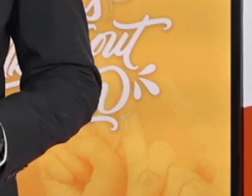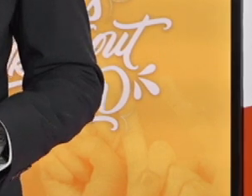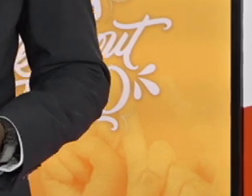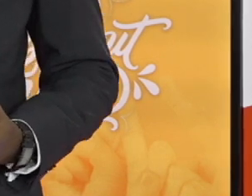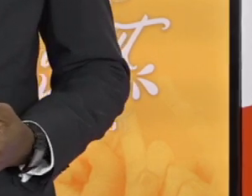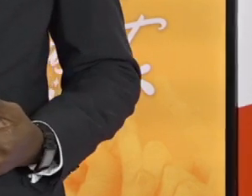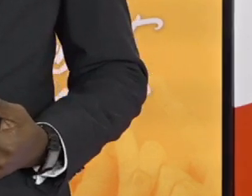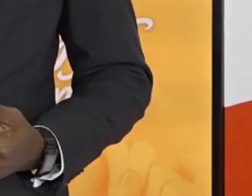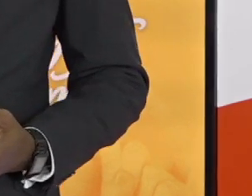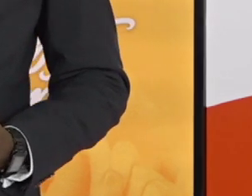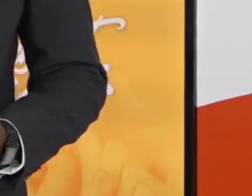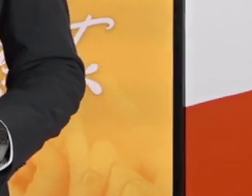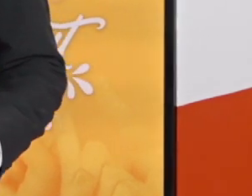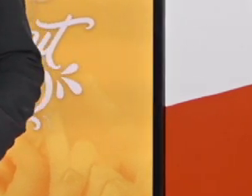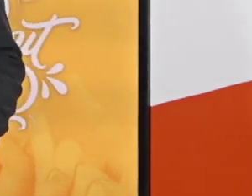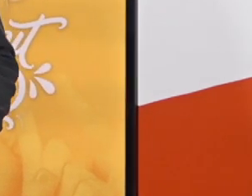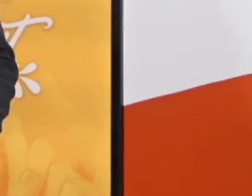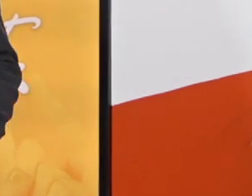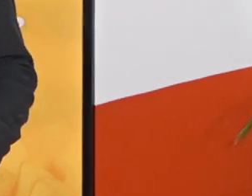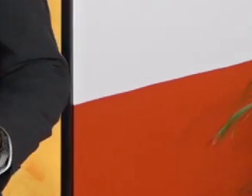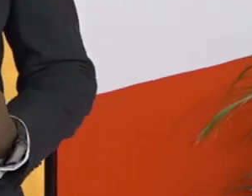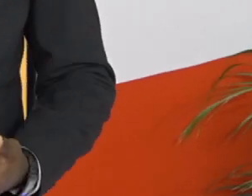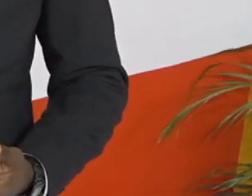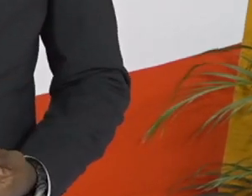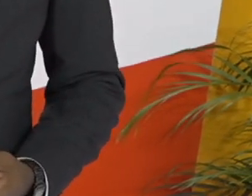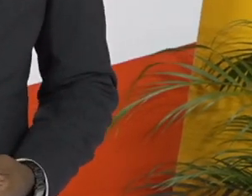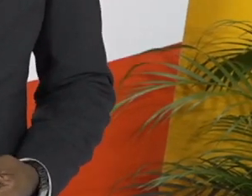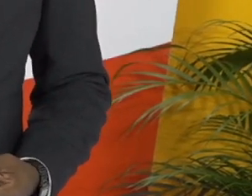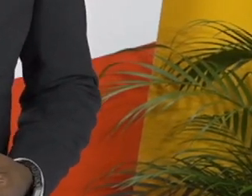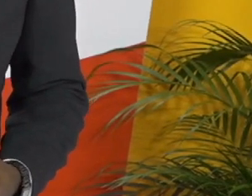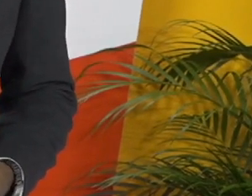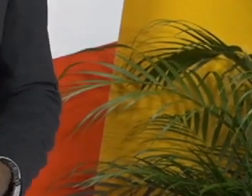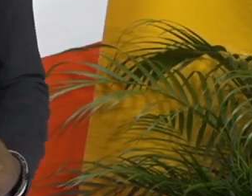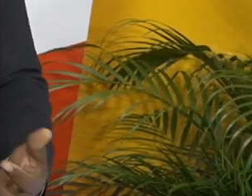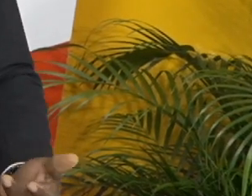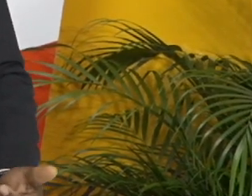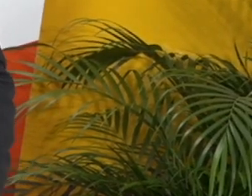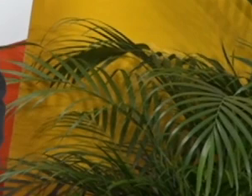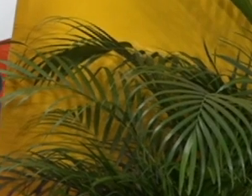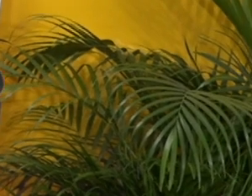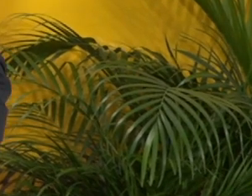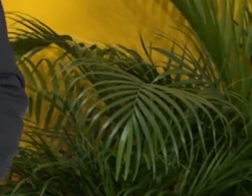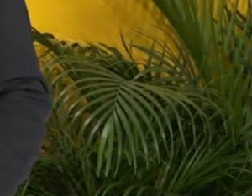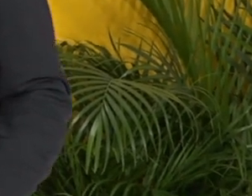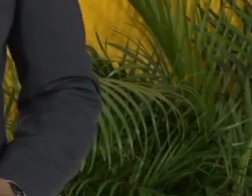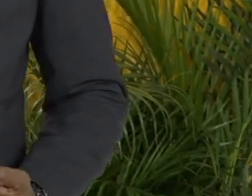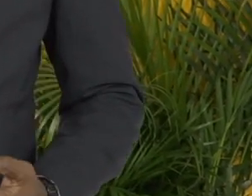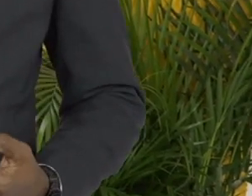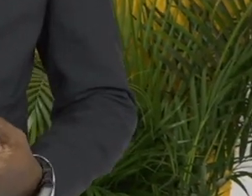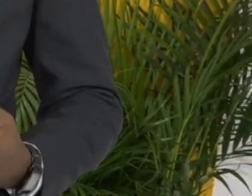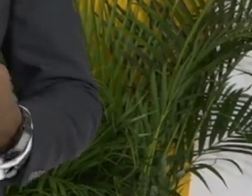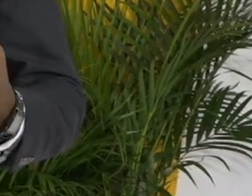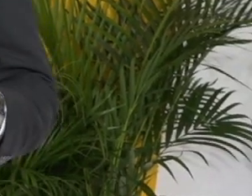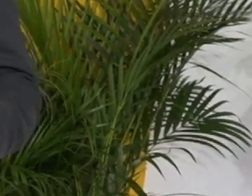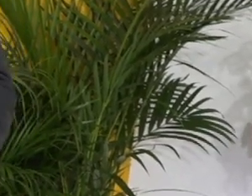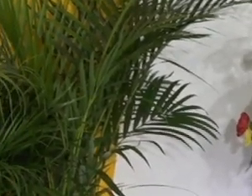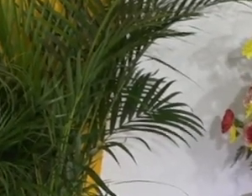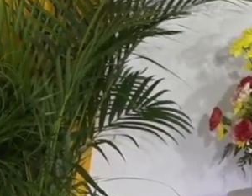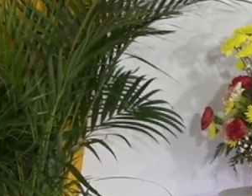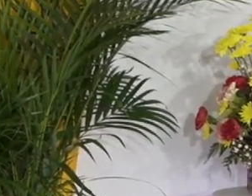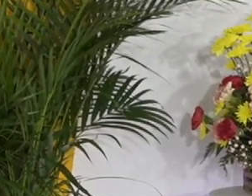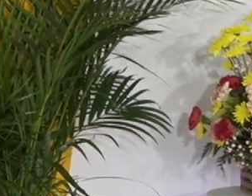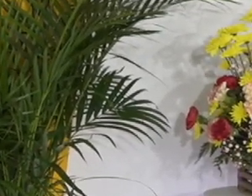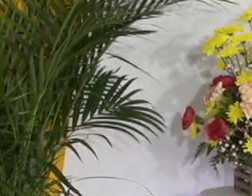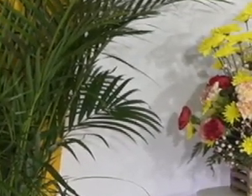men under the heavens whereby we must be saved. And with this assurance, we can